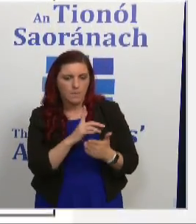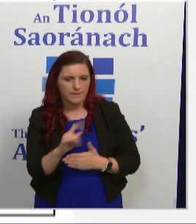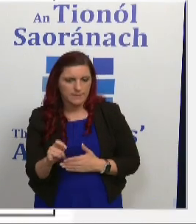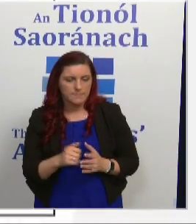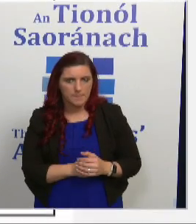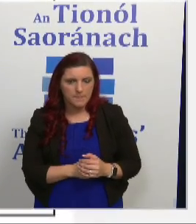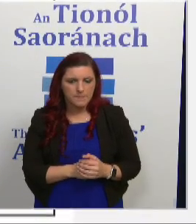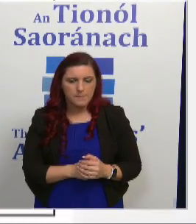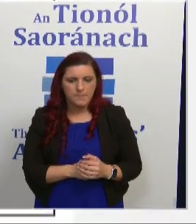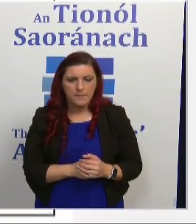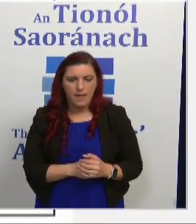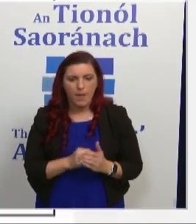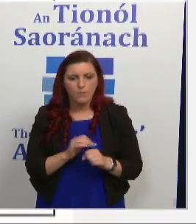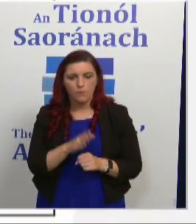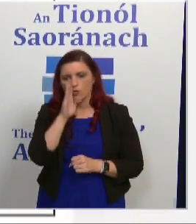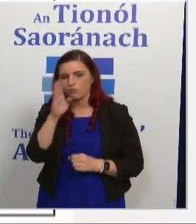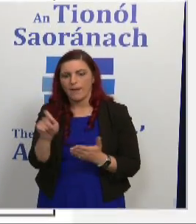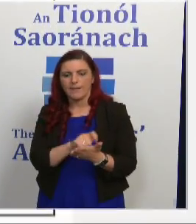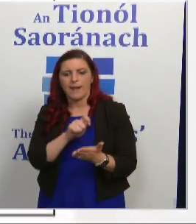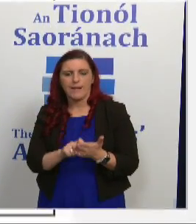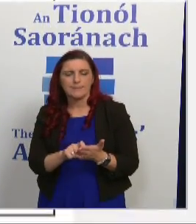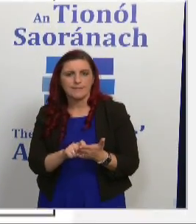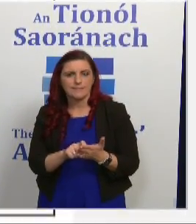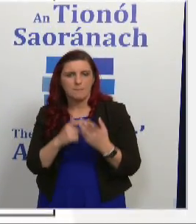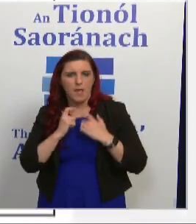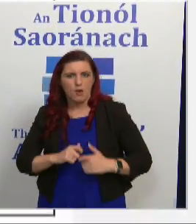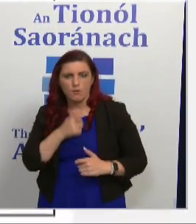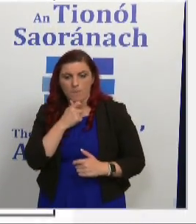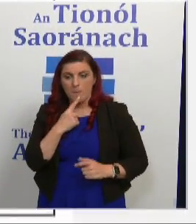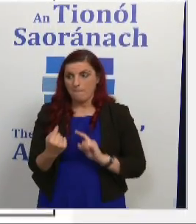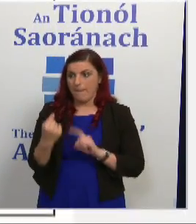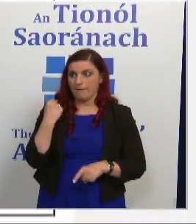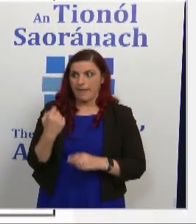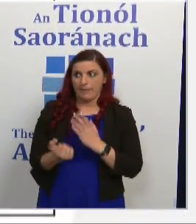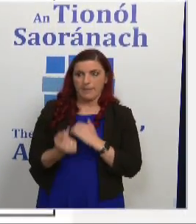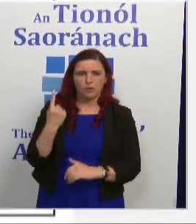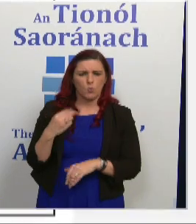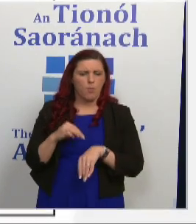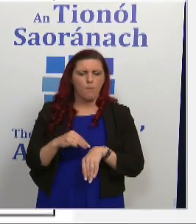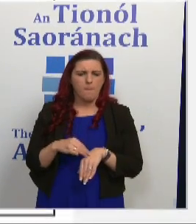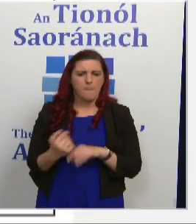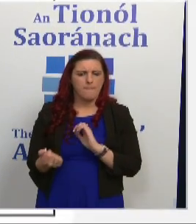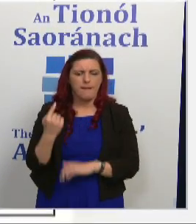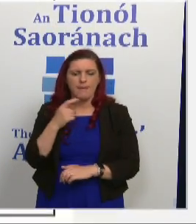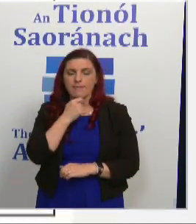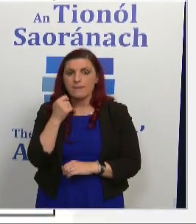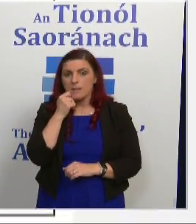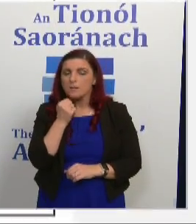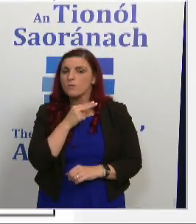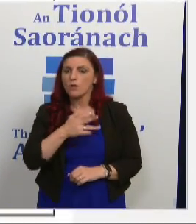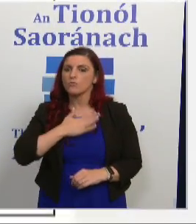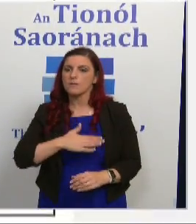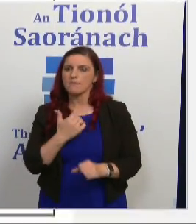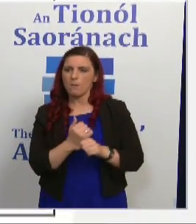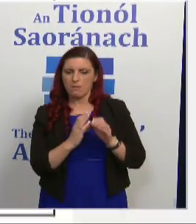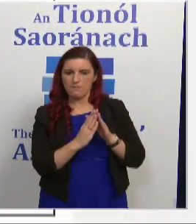for a directly elected mayor. Now, one of the issues arguably then was that it's not just about the